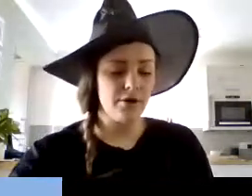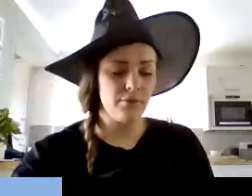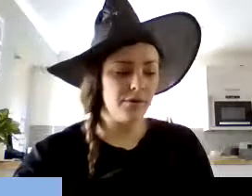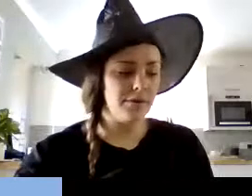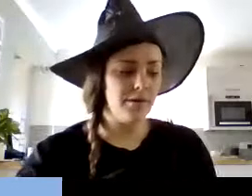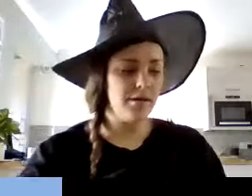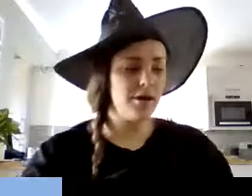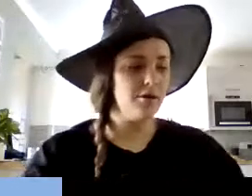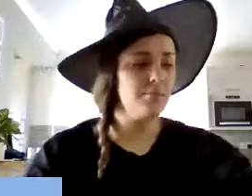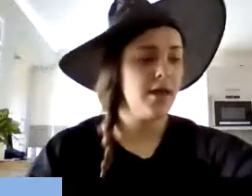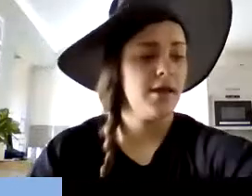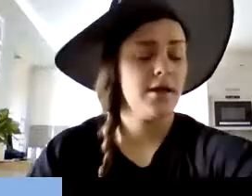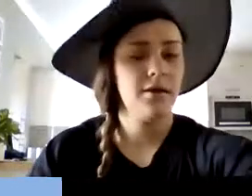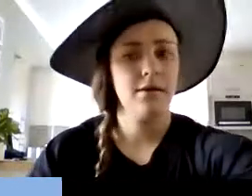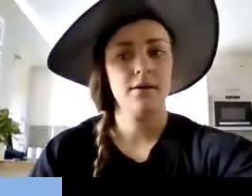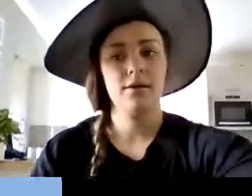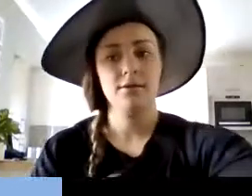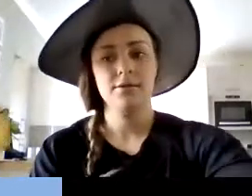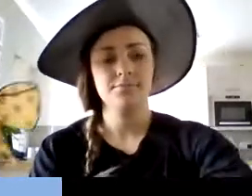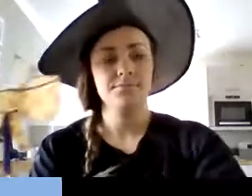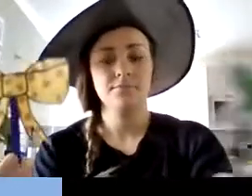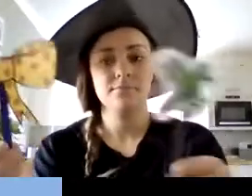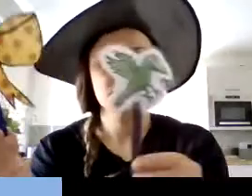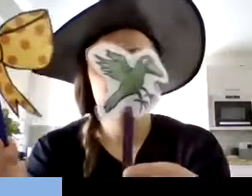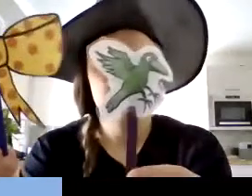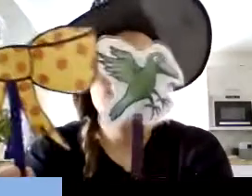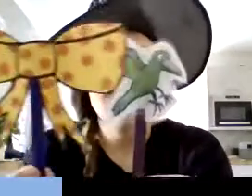The bow in her beak.